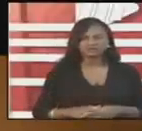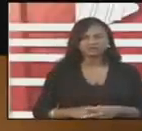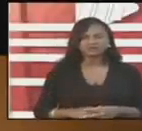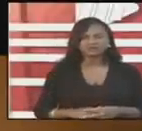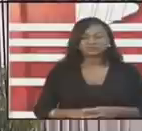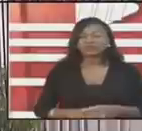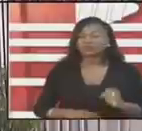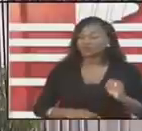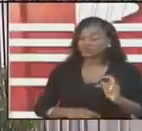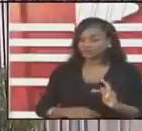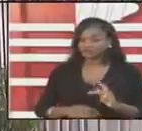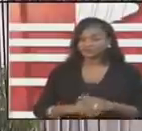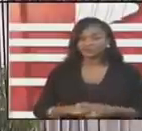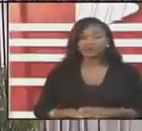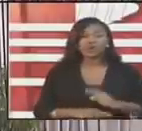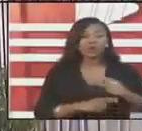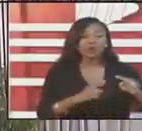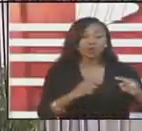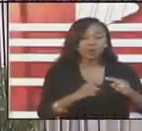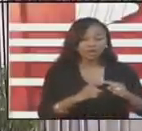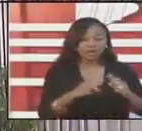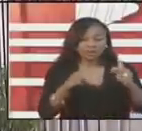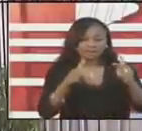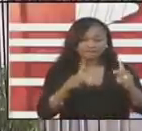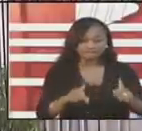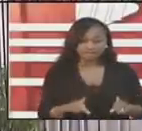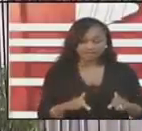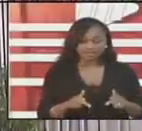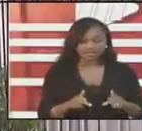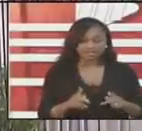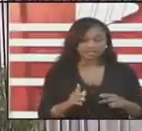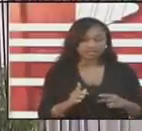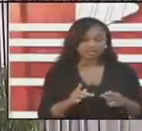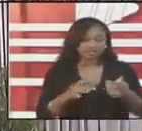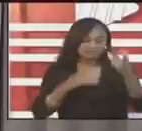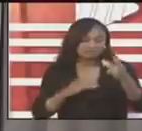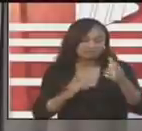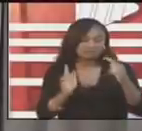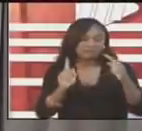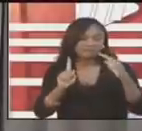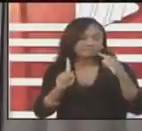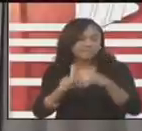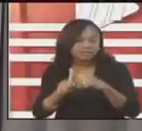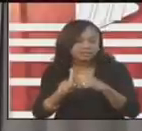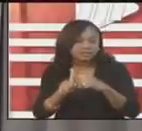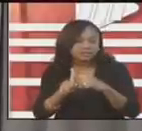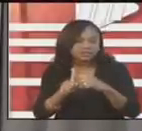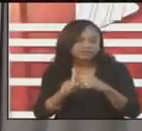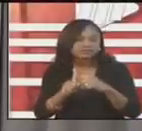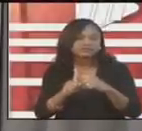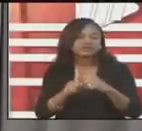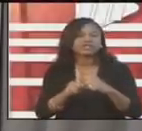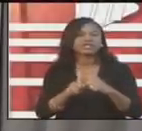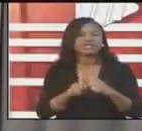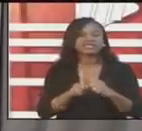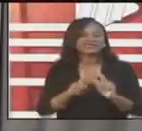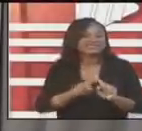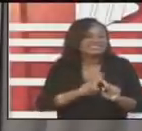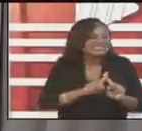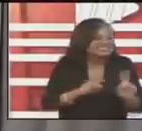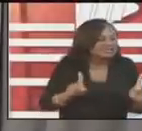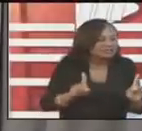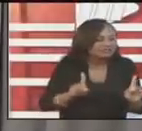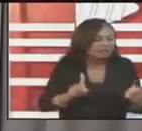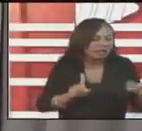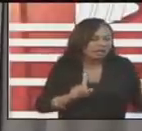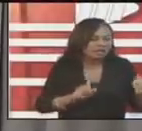All right. So when someone tests or shows symptoms and tests positive, they follow a different pathway from the